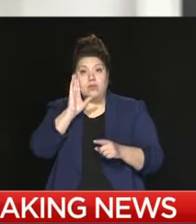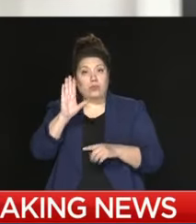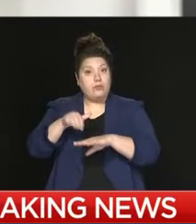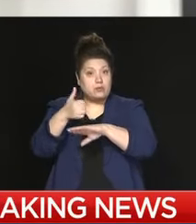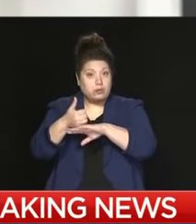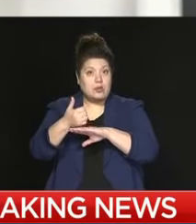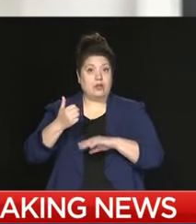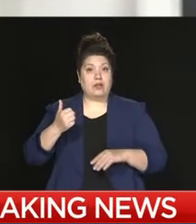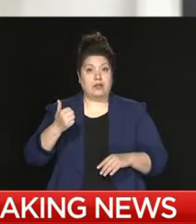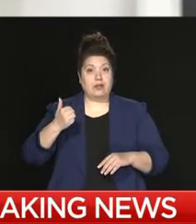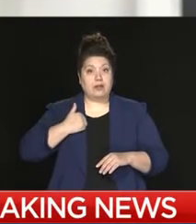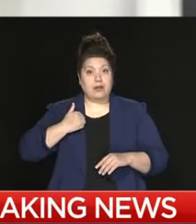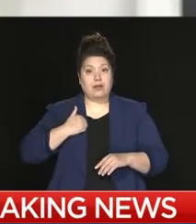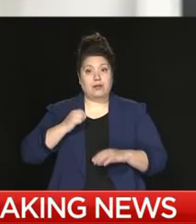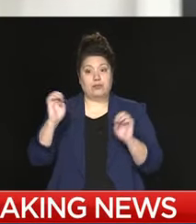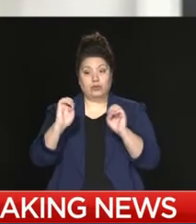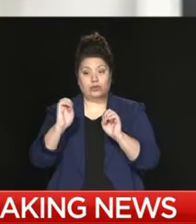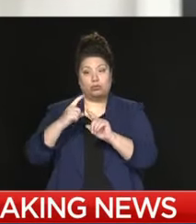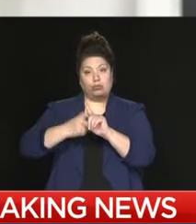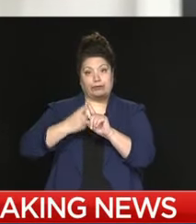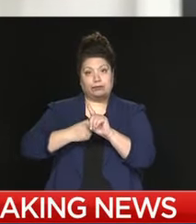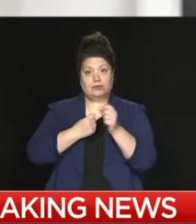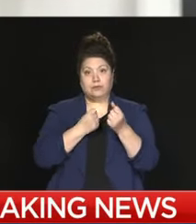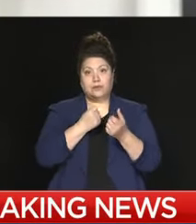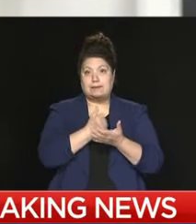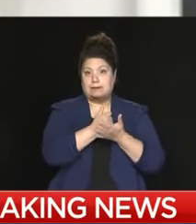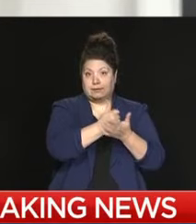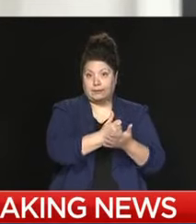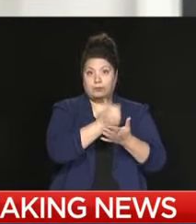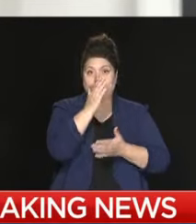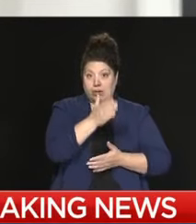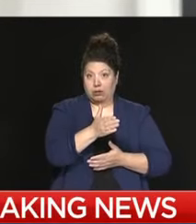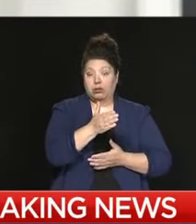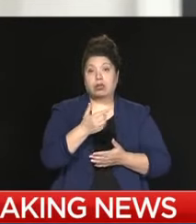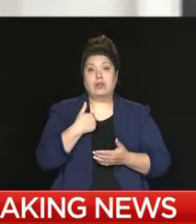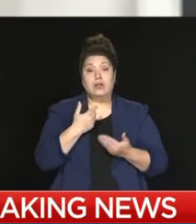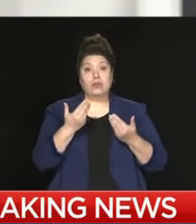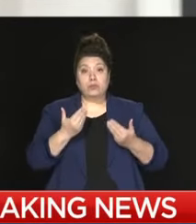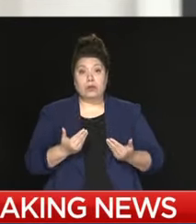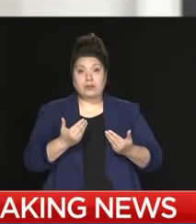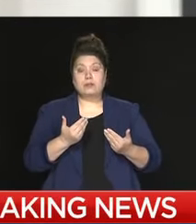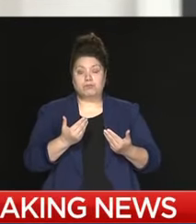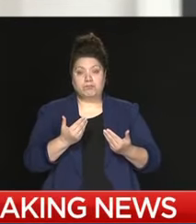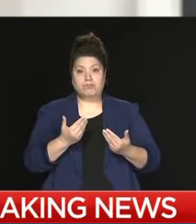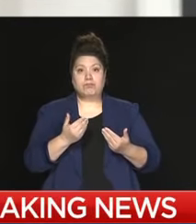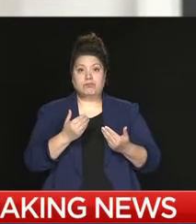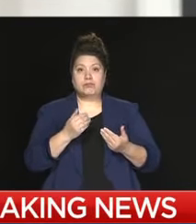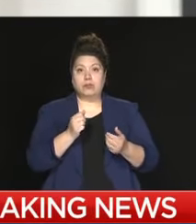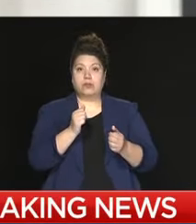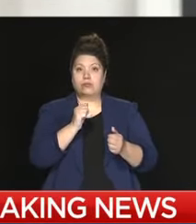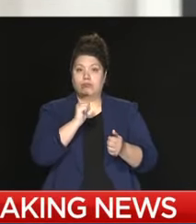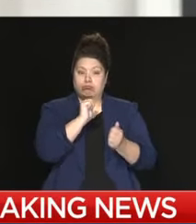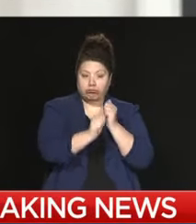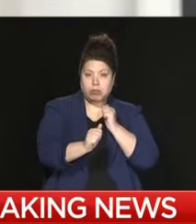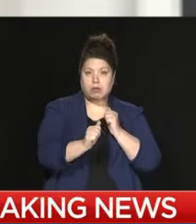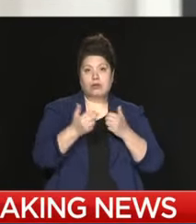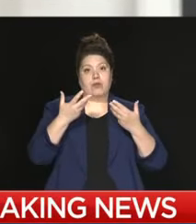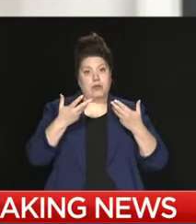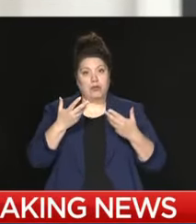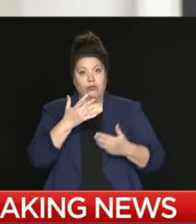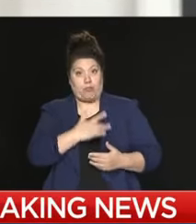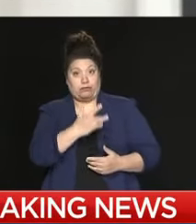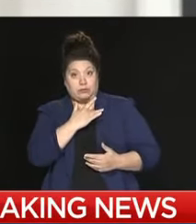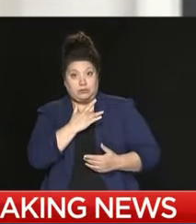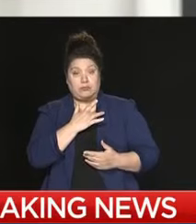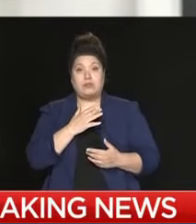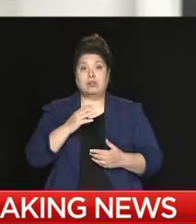would implement our Canada Emergency Commercial Rent Assistance Program. Today, I can confirm that we have reached agreements with